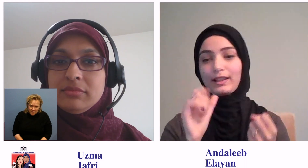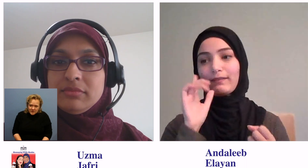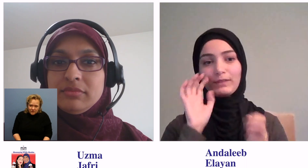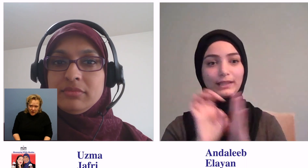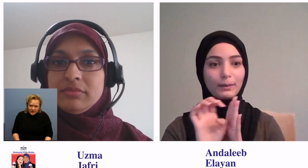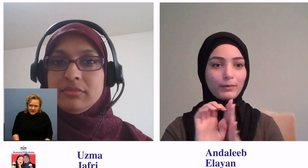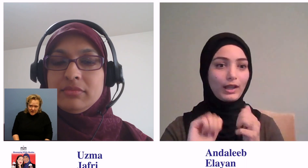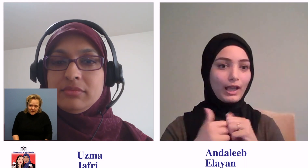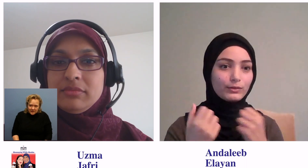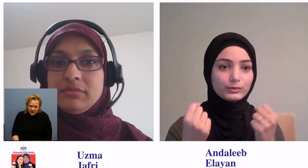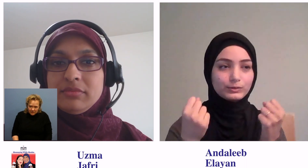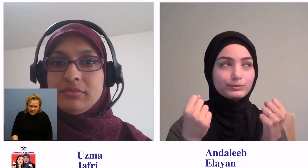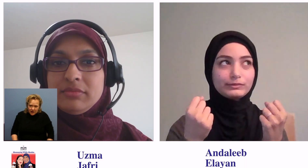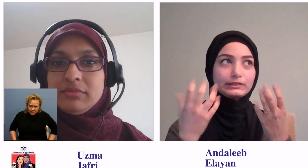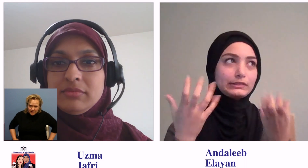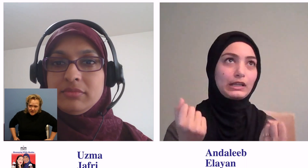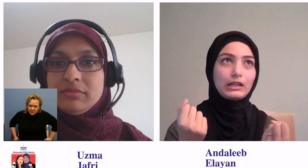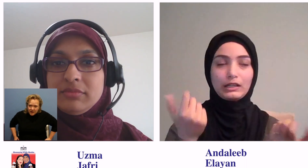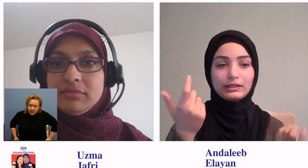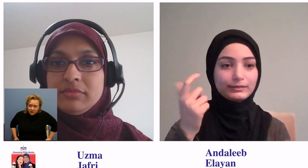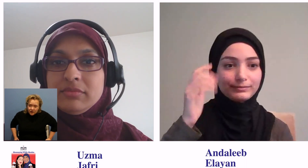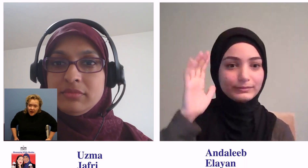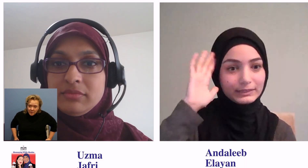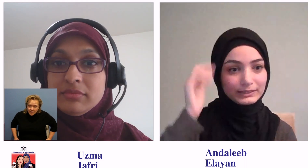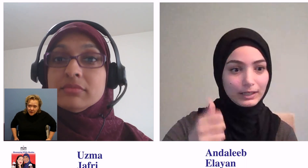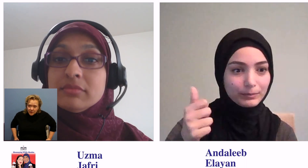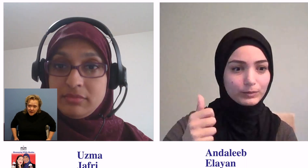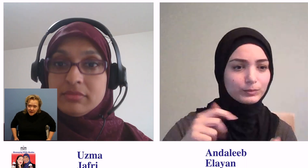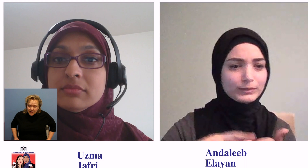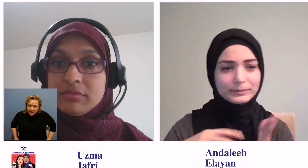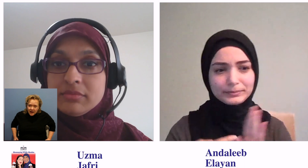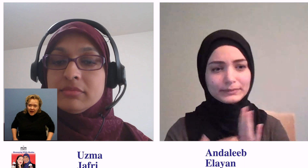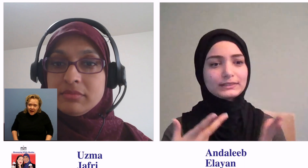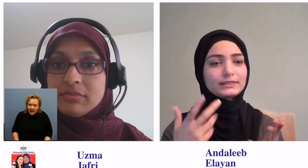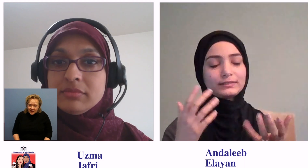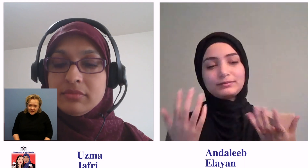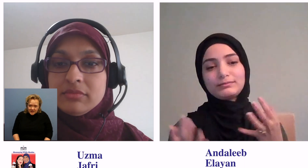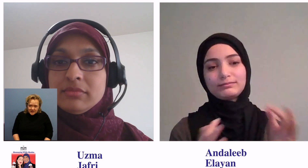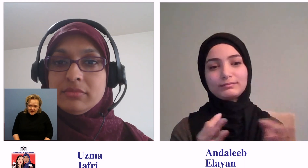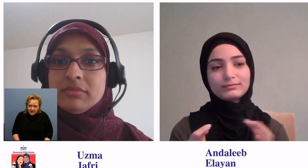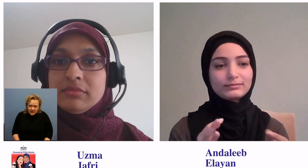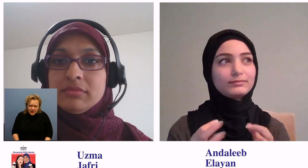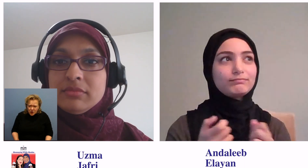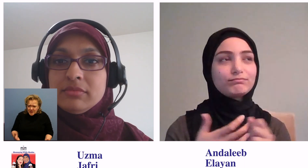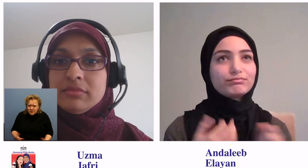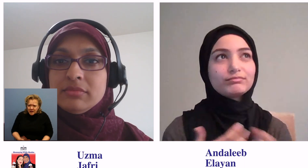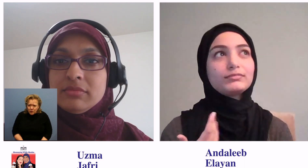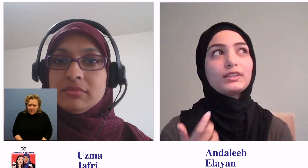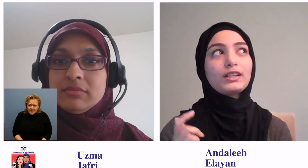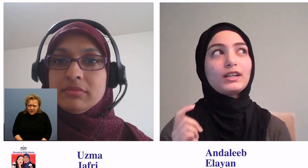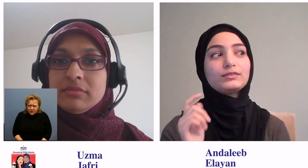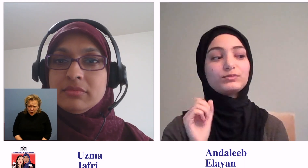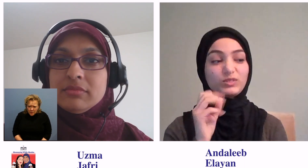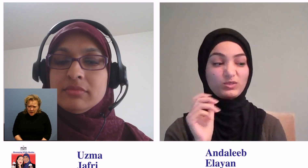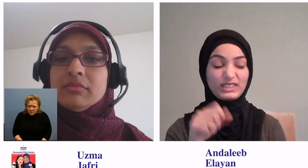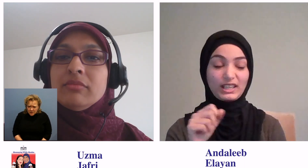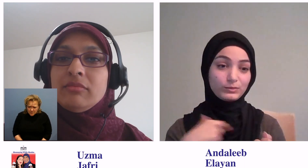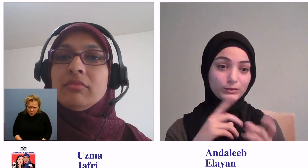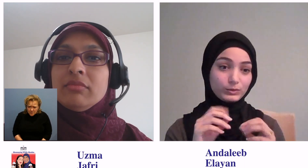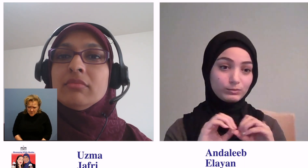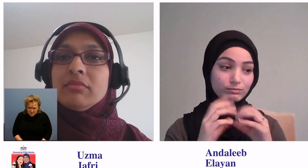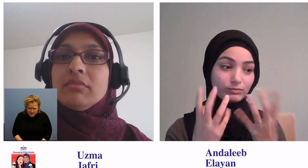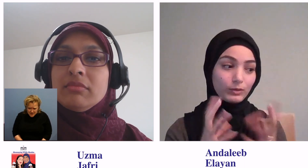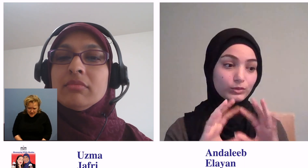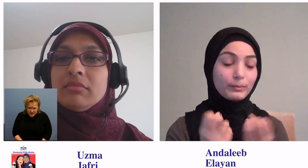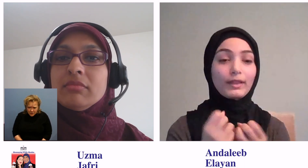And mostly for us, it's been at the level of explaining the vocabulary and, you know, explaining what these different Arabic and